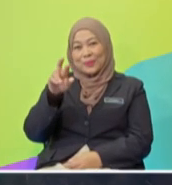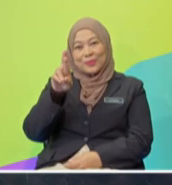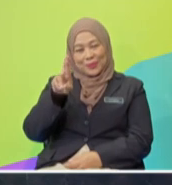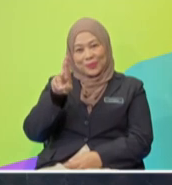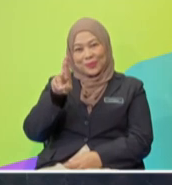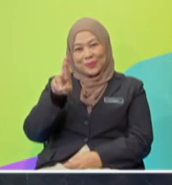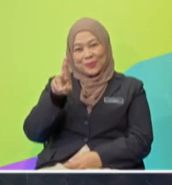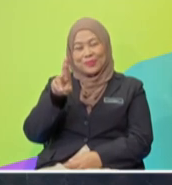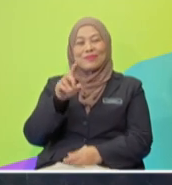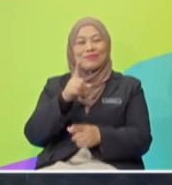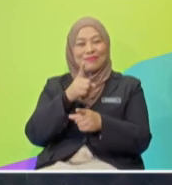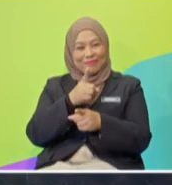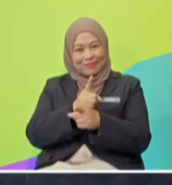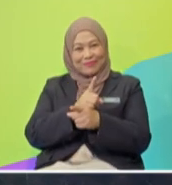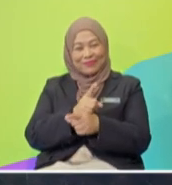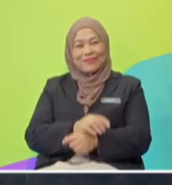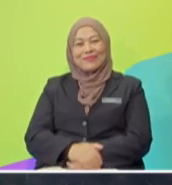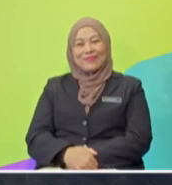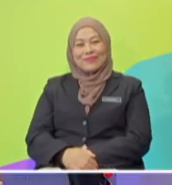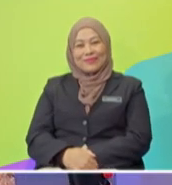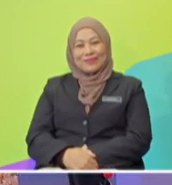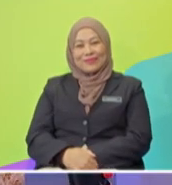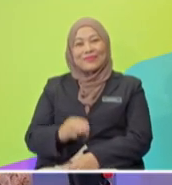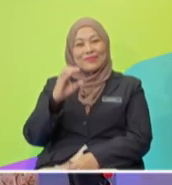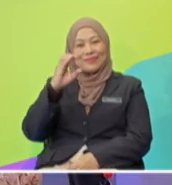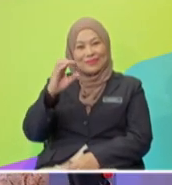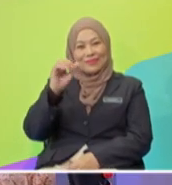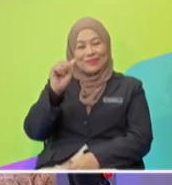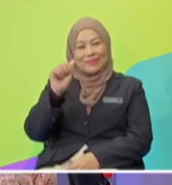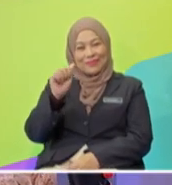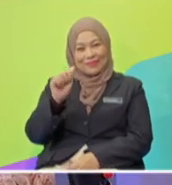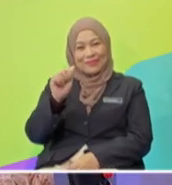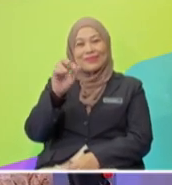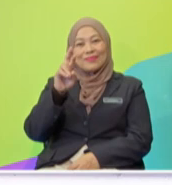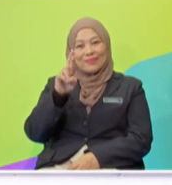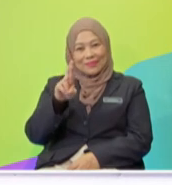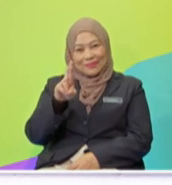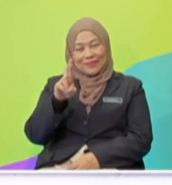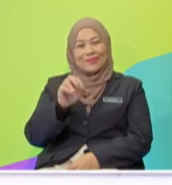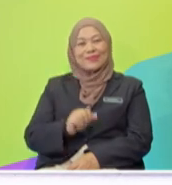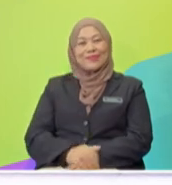A R. Very good. Car. Okay, you spell car. C A